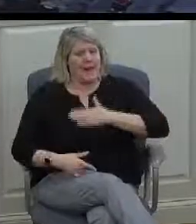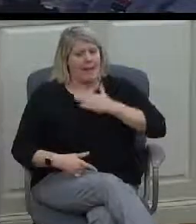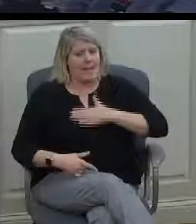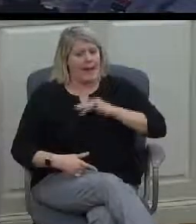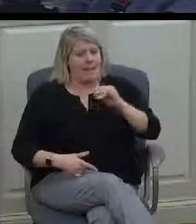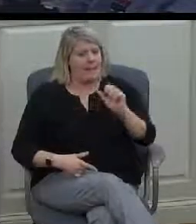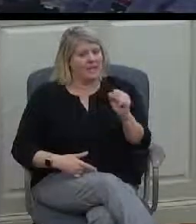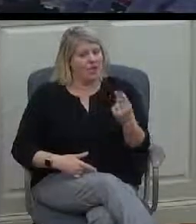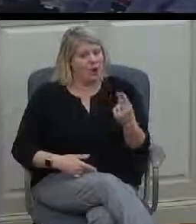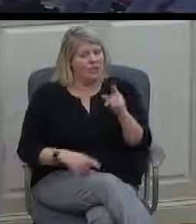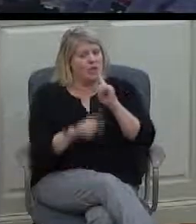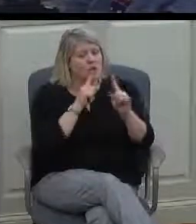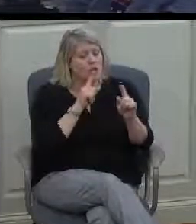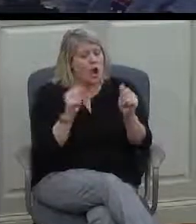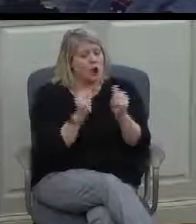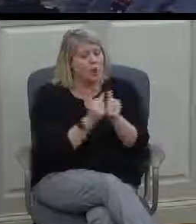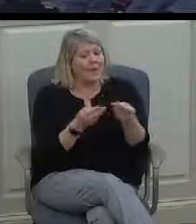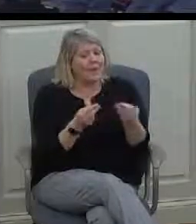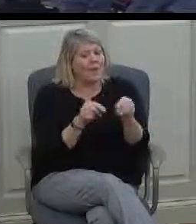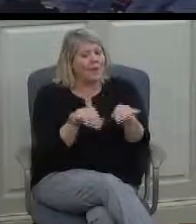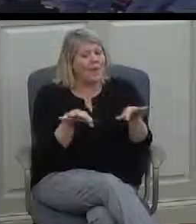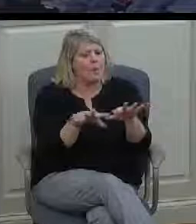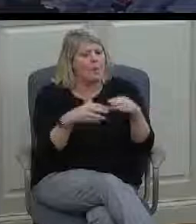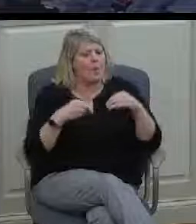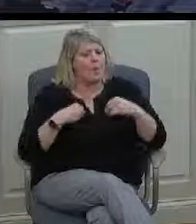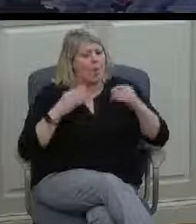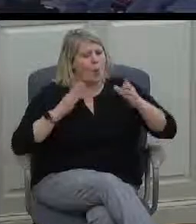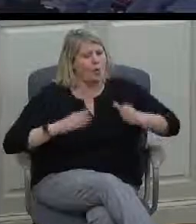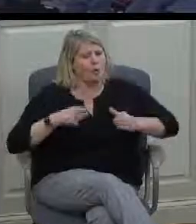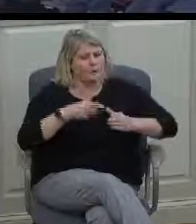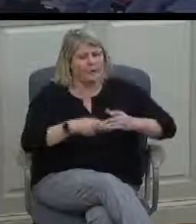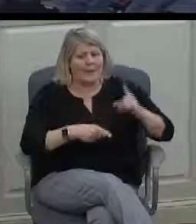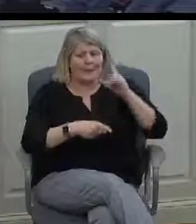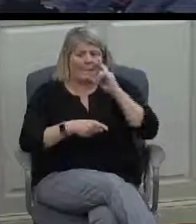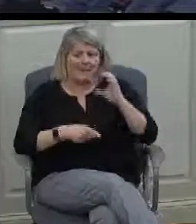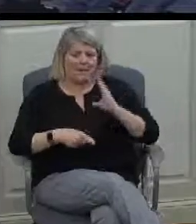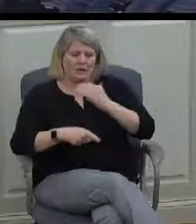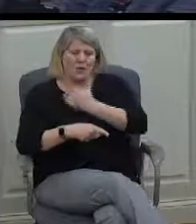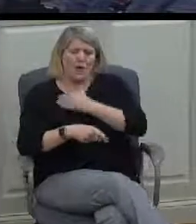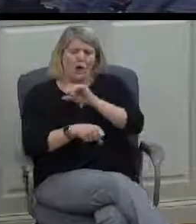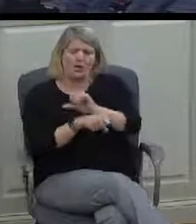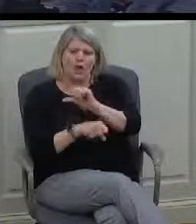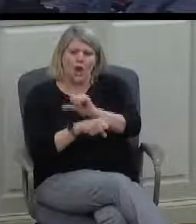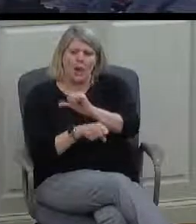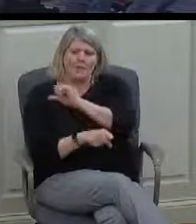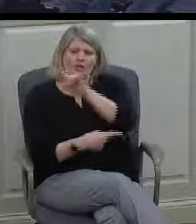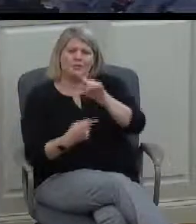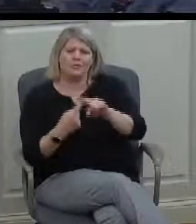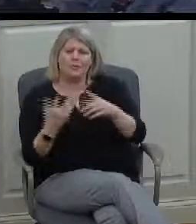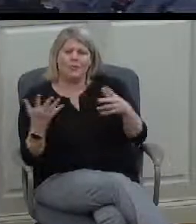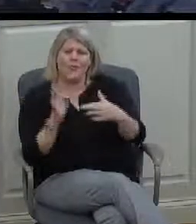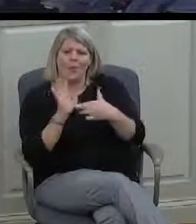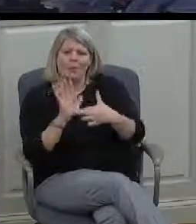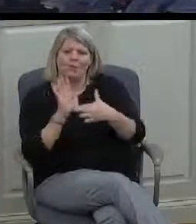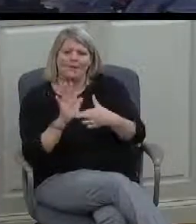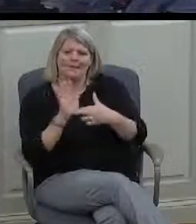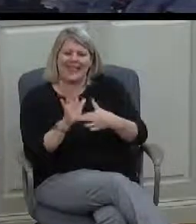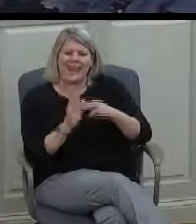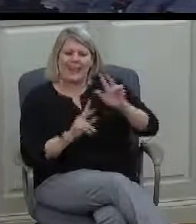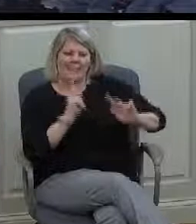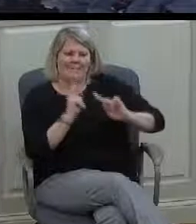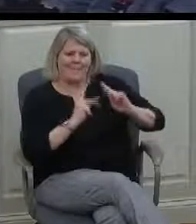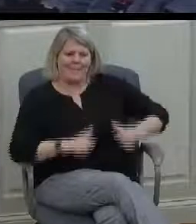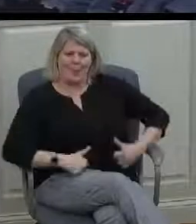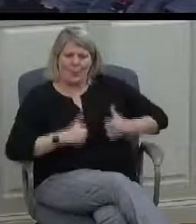my first thought's always, I mean, our job's to do what the citizens in general want, and I'd almost want